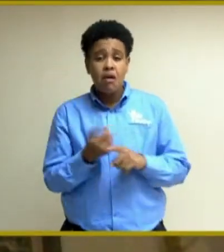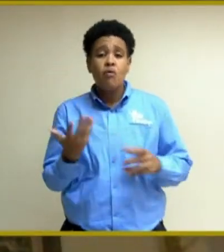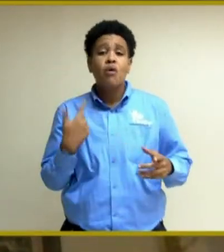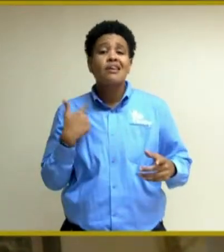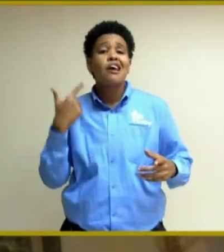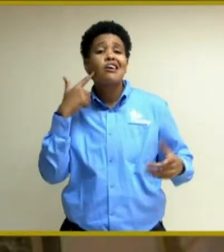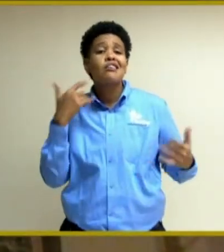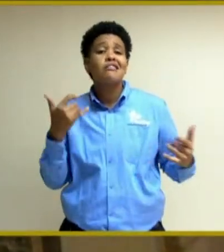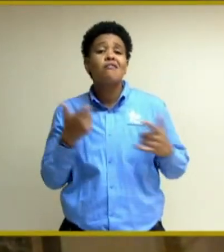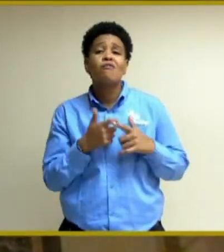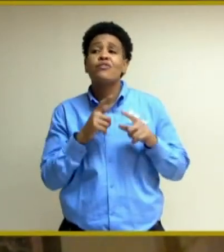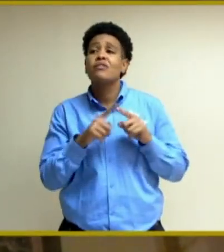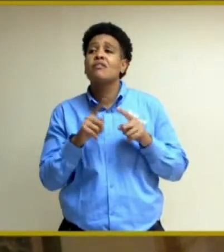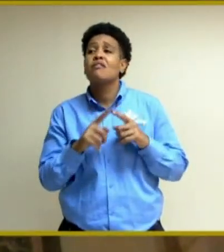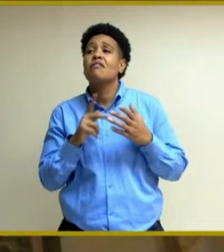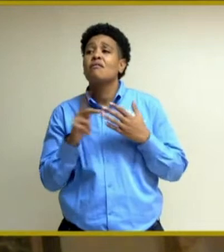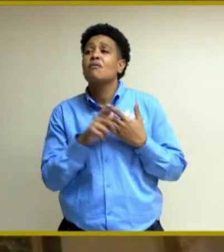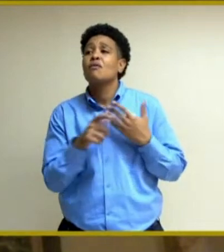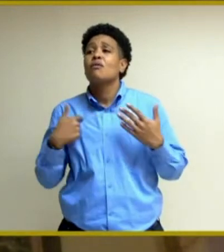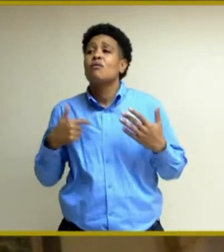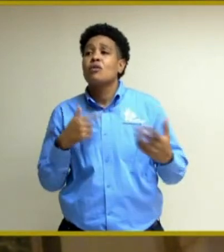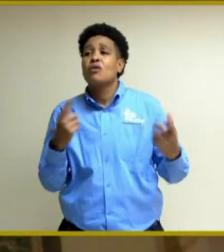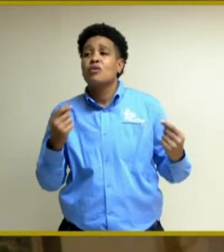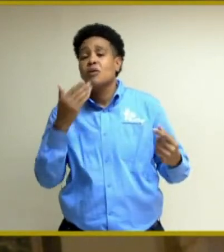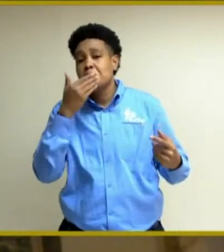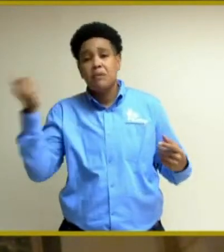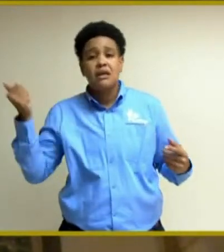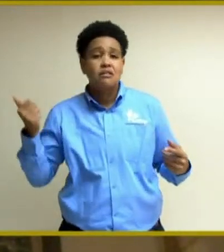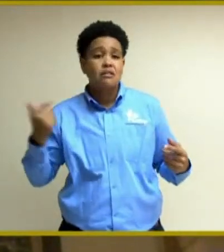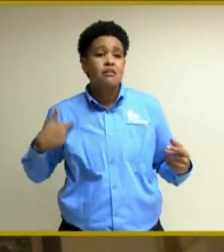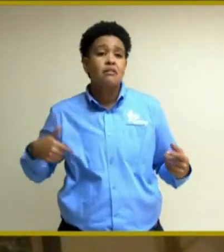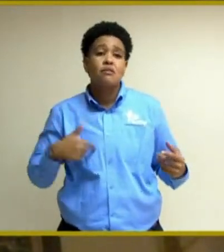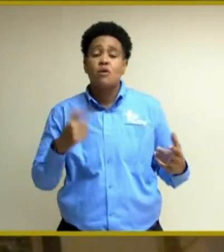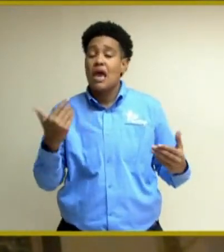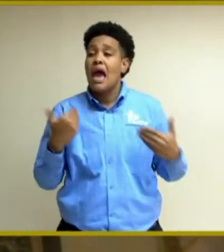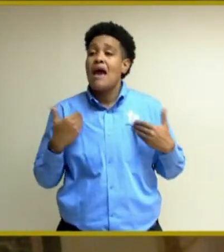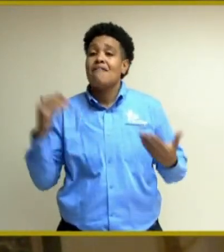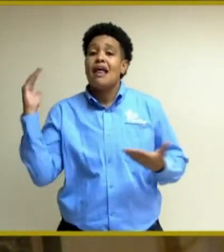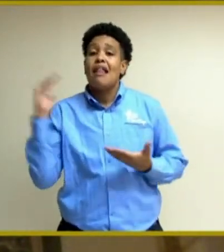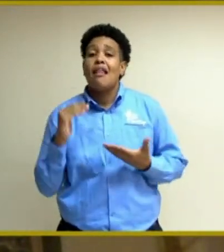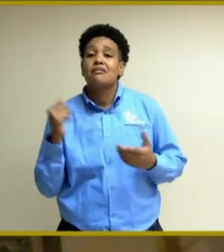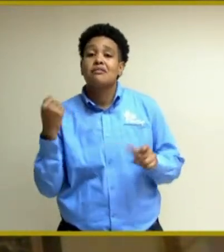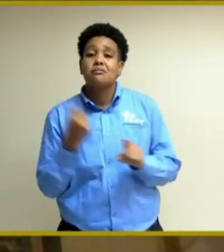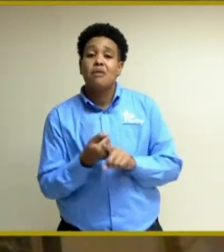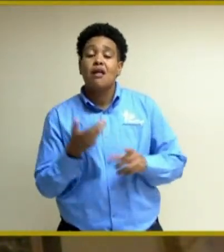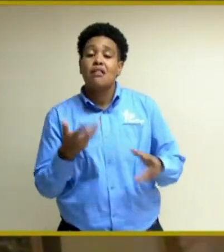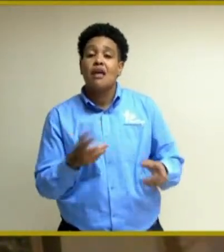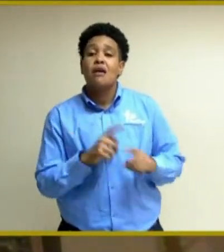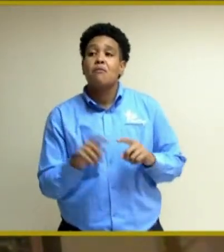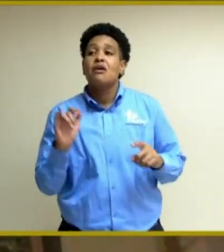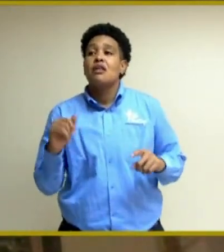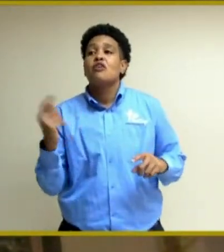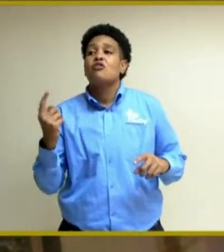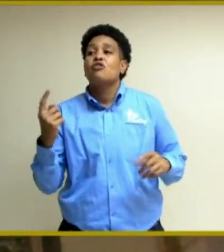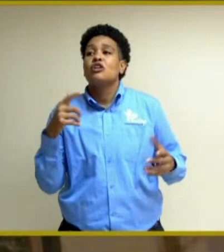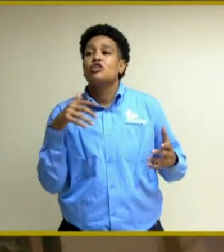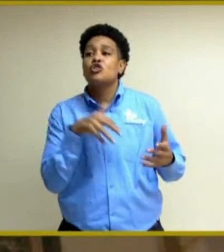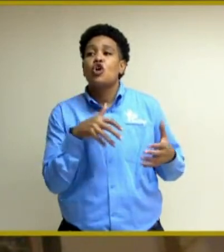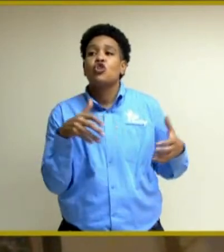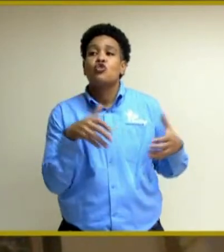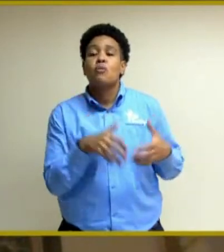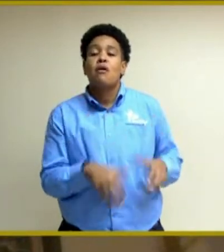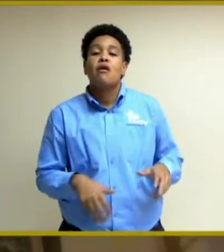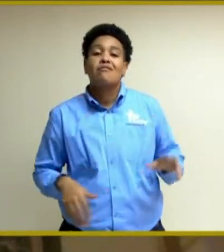heard today from various programs, we're actually doing better. We're actually having less of the side effects, but then that's only a study group of